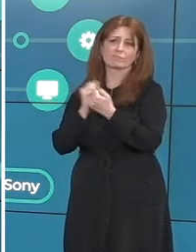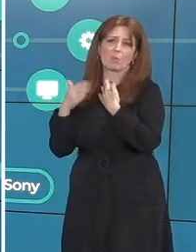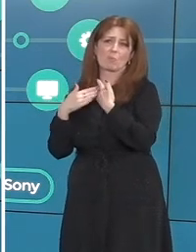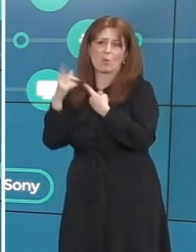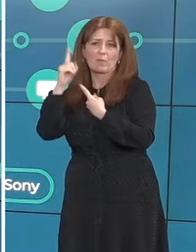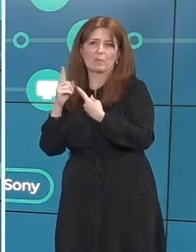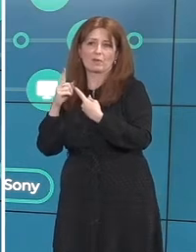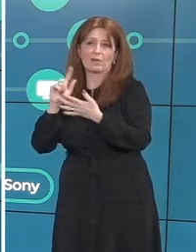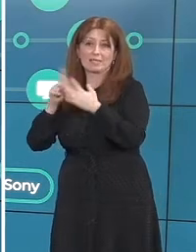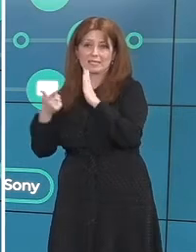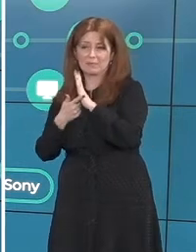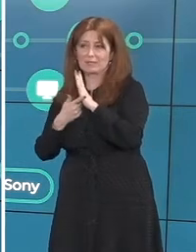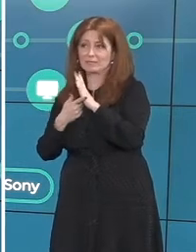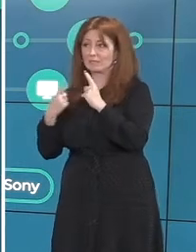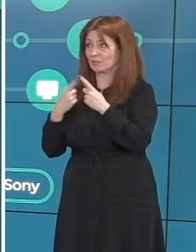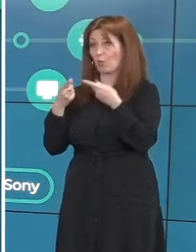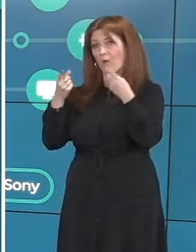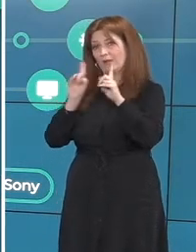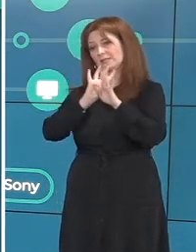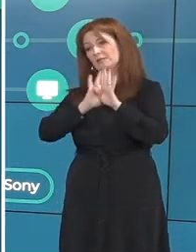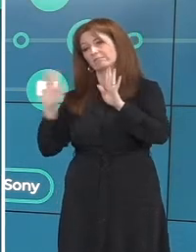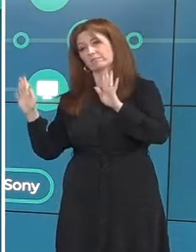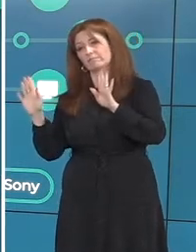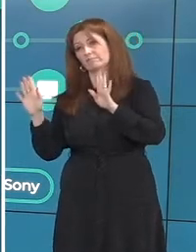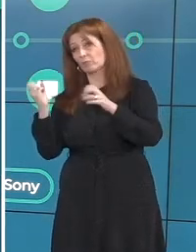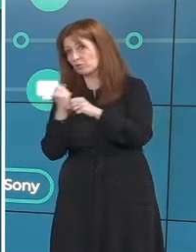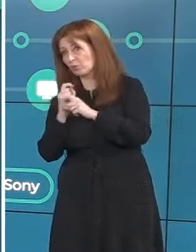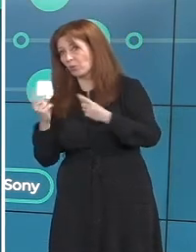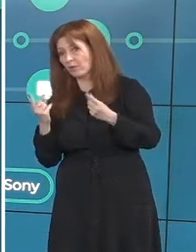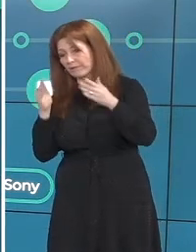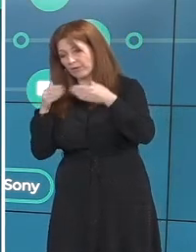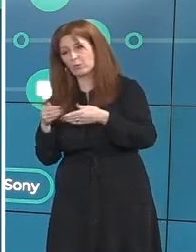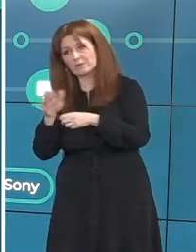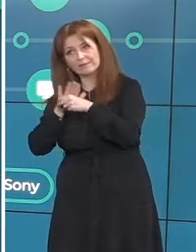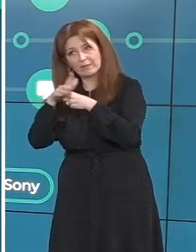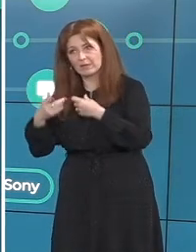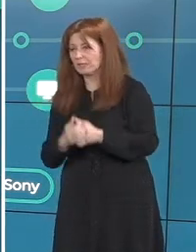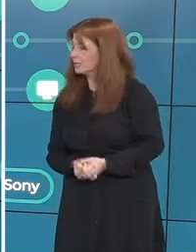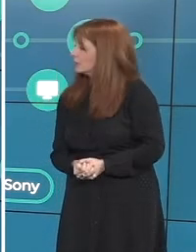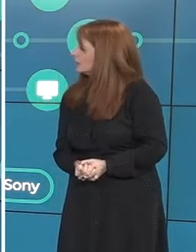pretty impressive companies, what are y'all doing to focus on that?